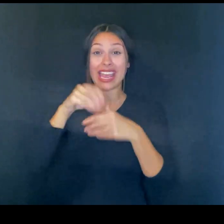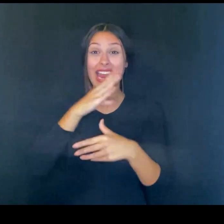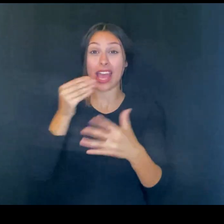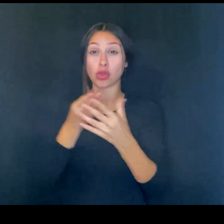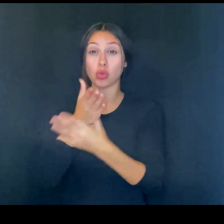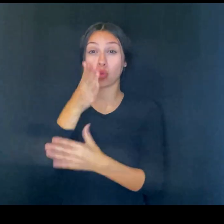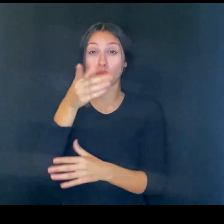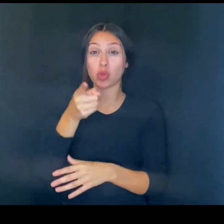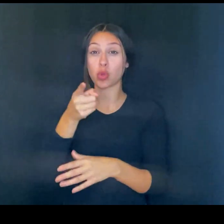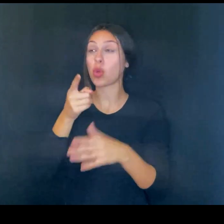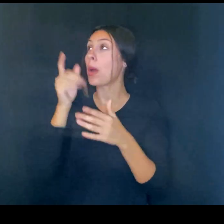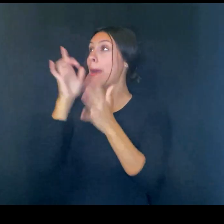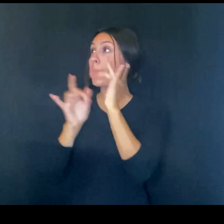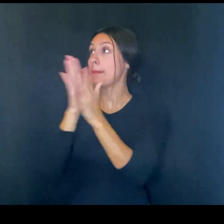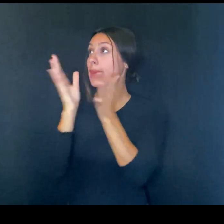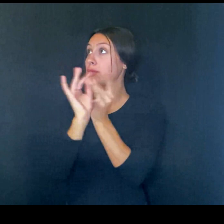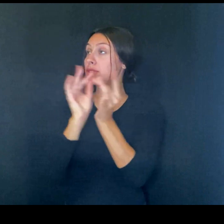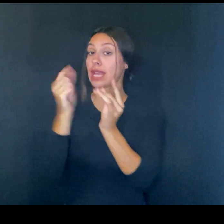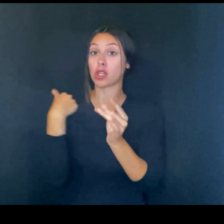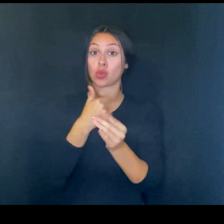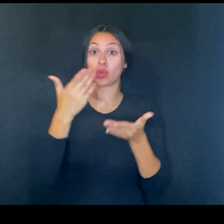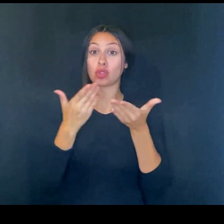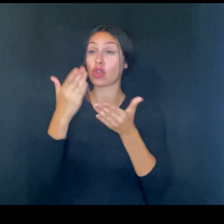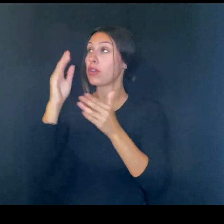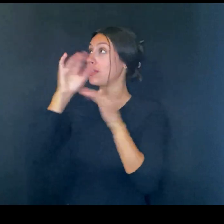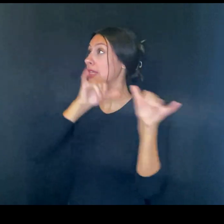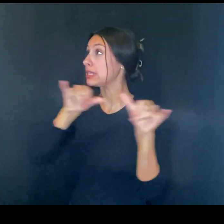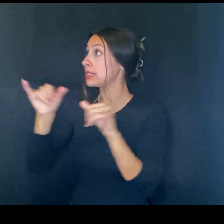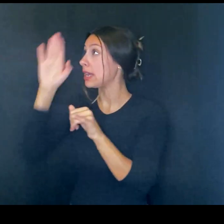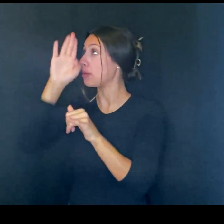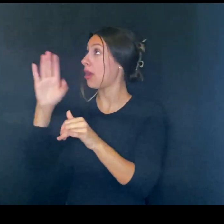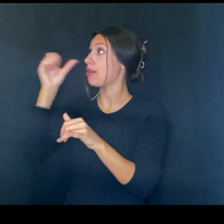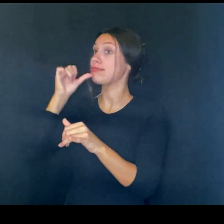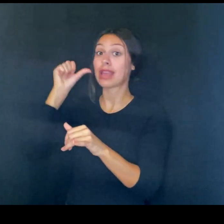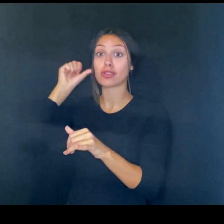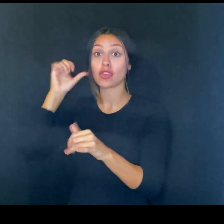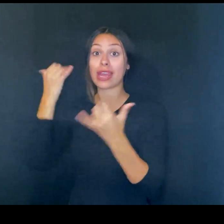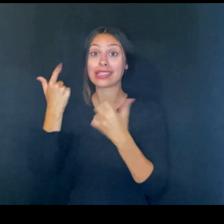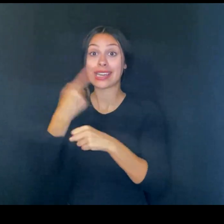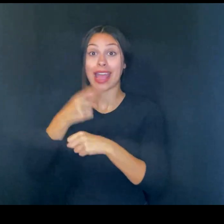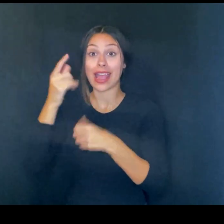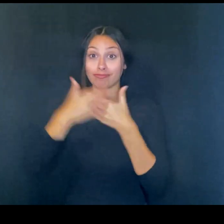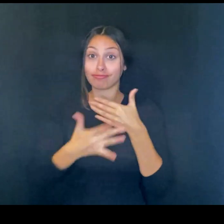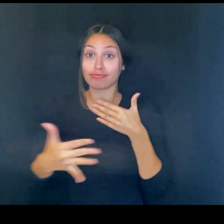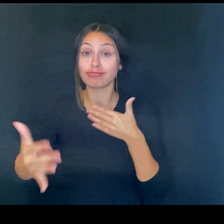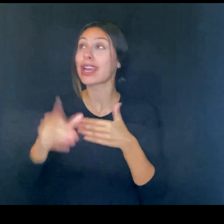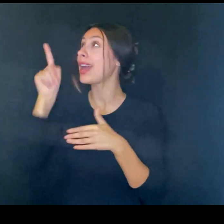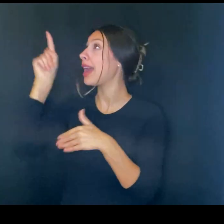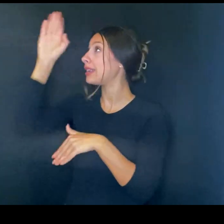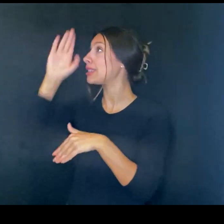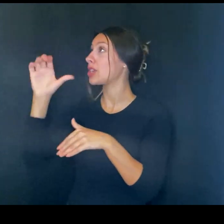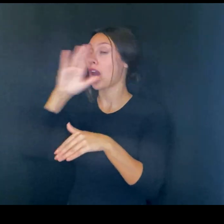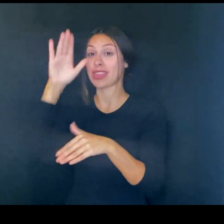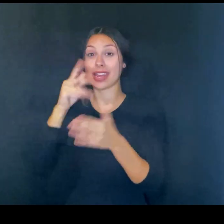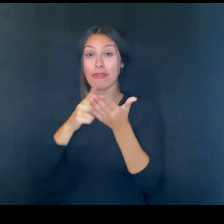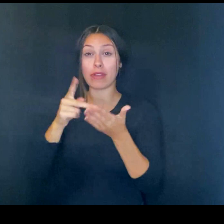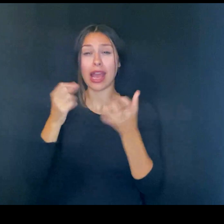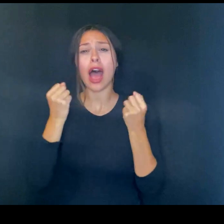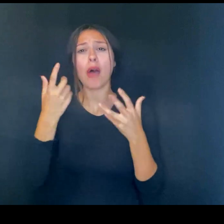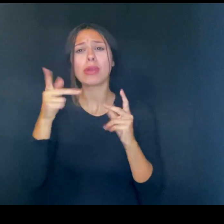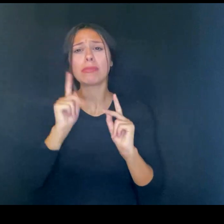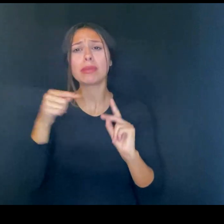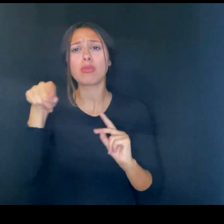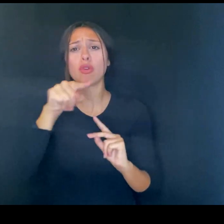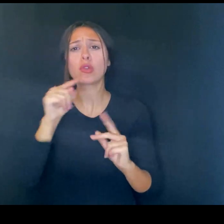the same God yesterday, today, and forevermore. And he's a God that never fails. How many people believe that in the